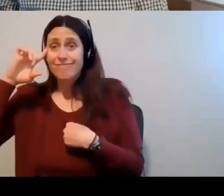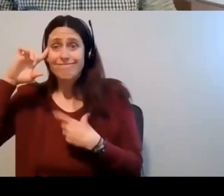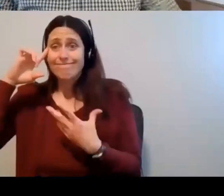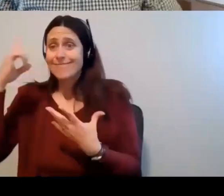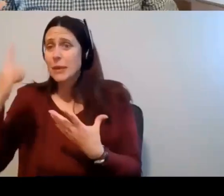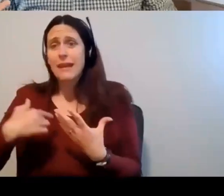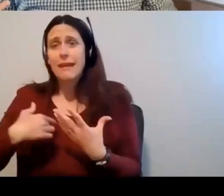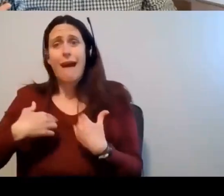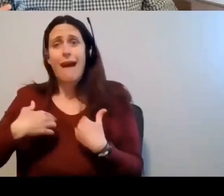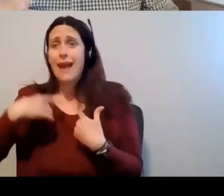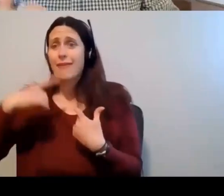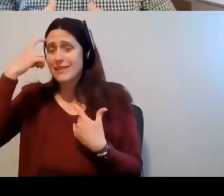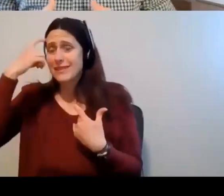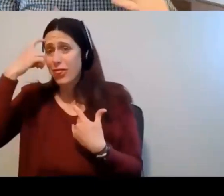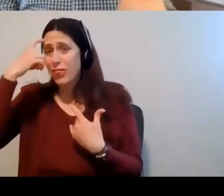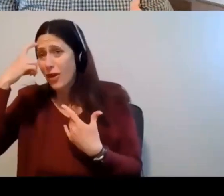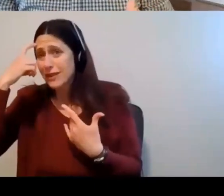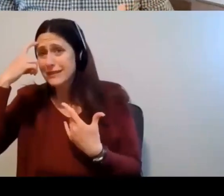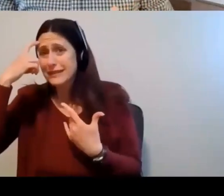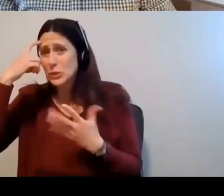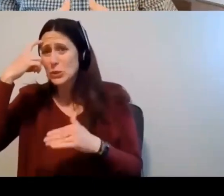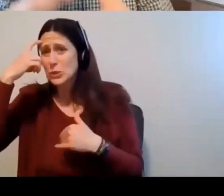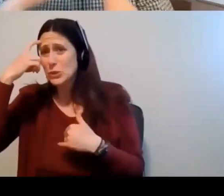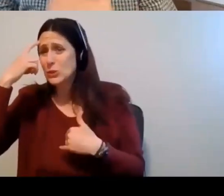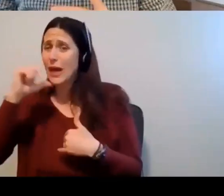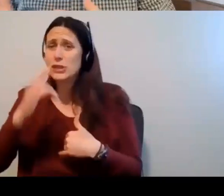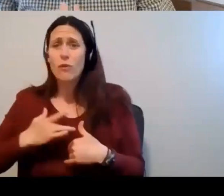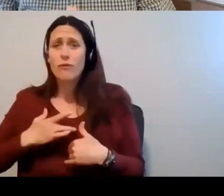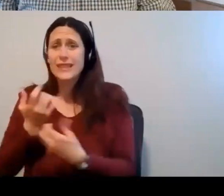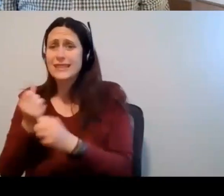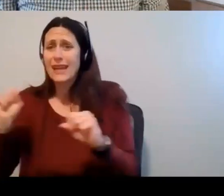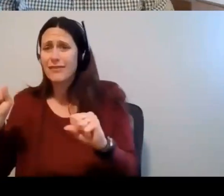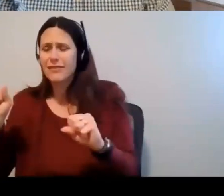I have a cognition that is telling me I'm unsafe in some way. Let's make it